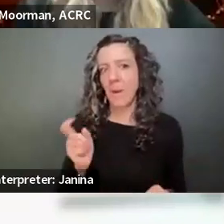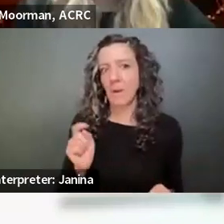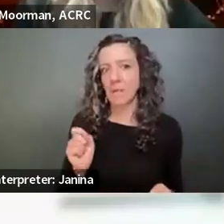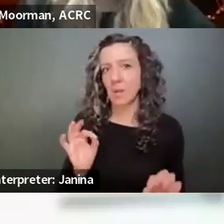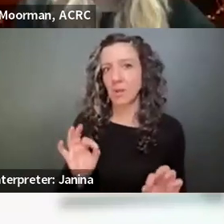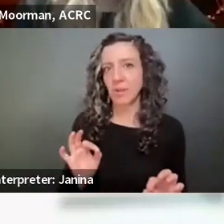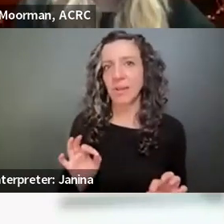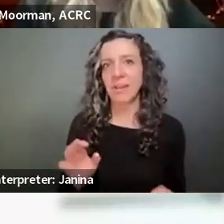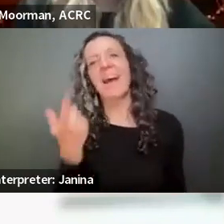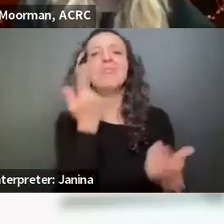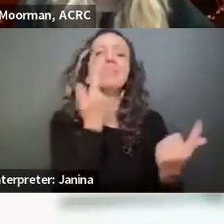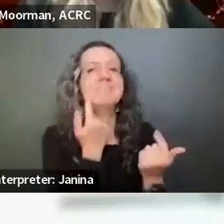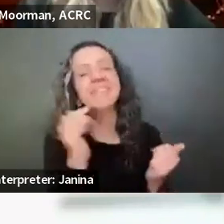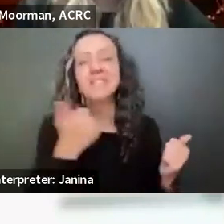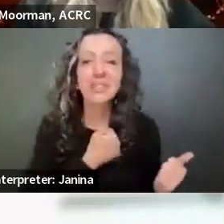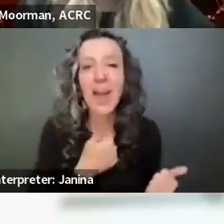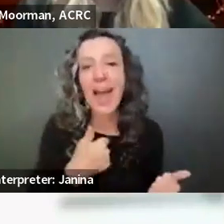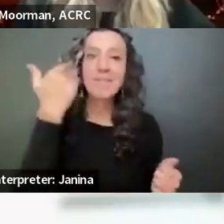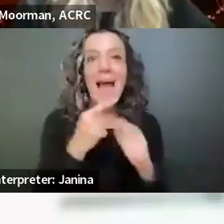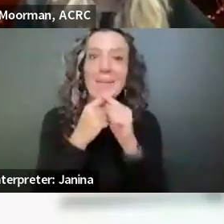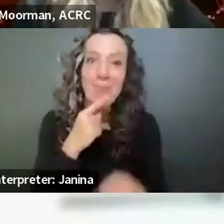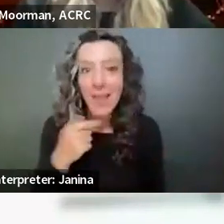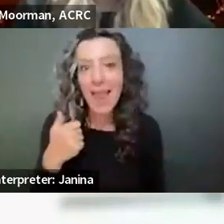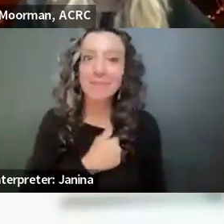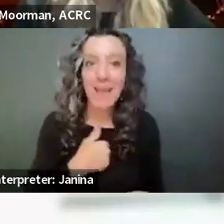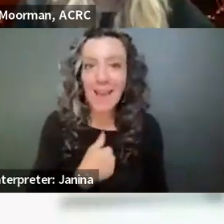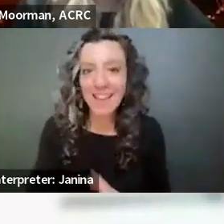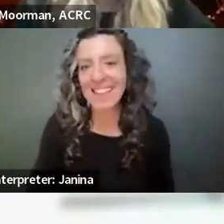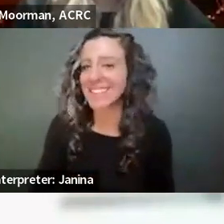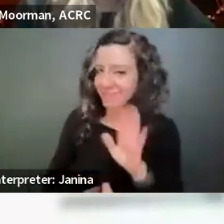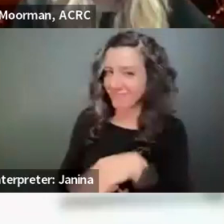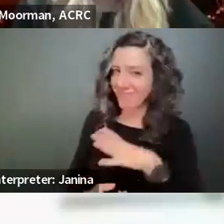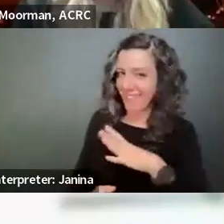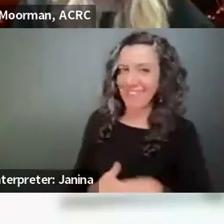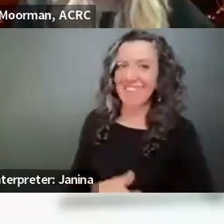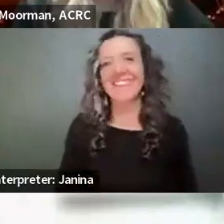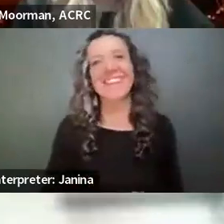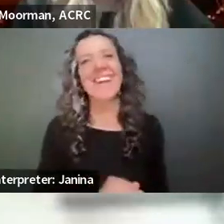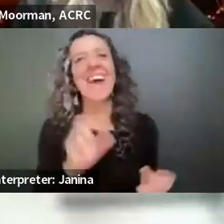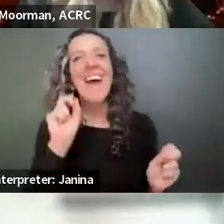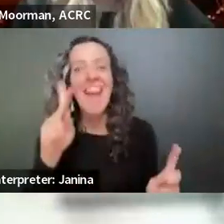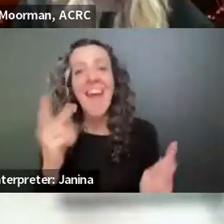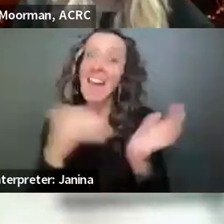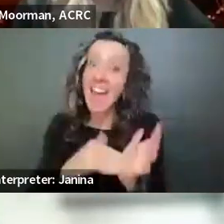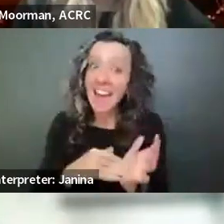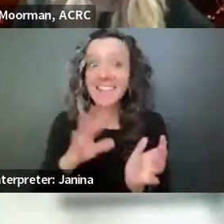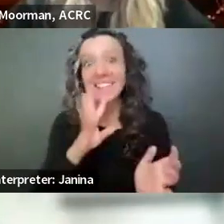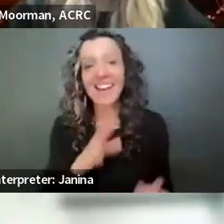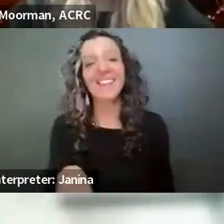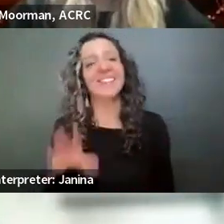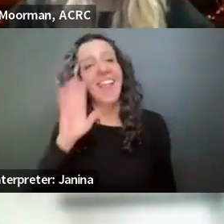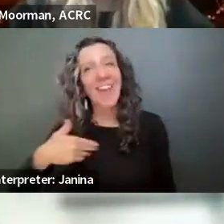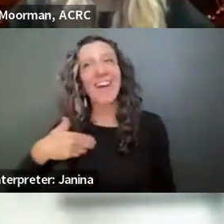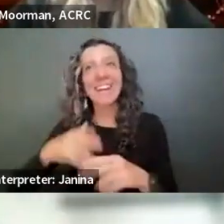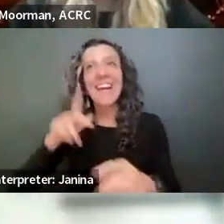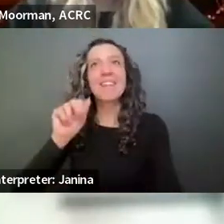I forgot to unmute myself. I'm so sorry. that's Okay. Okay. Okay, again. Hi, my name is Lori Beatner.